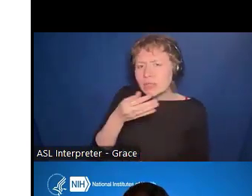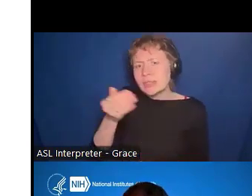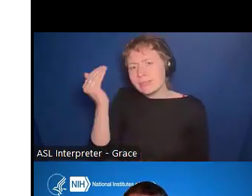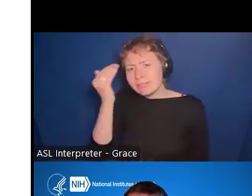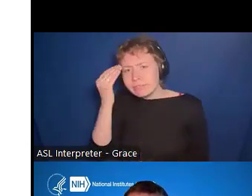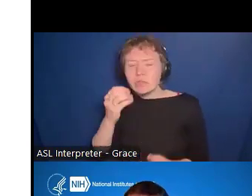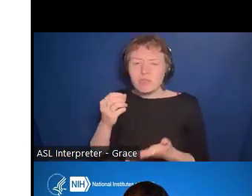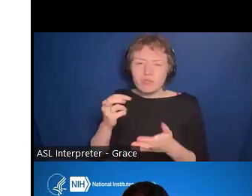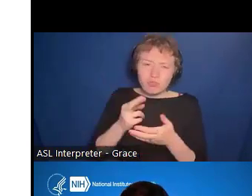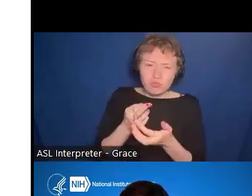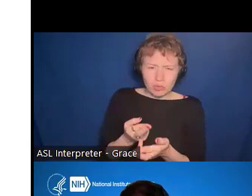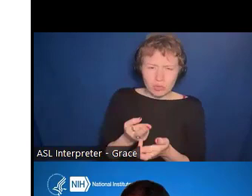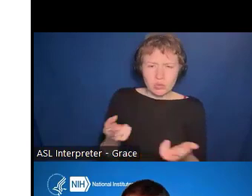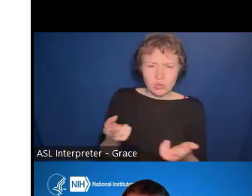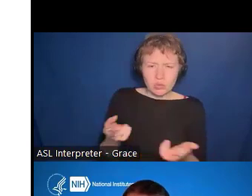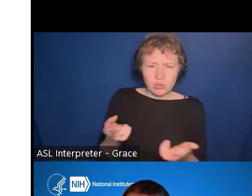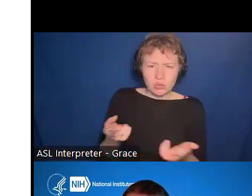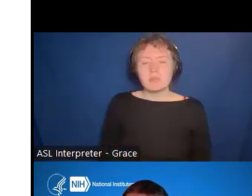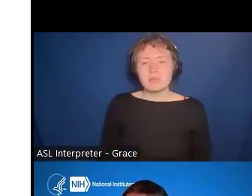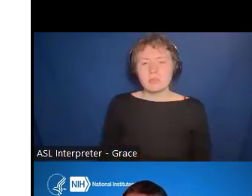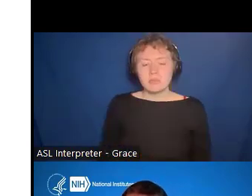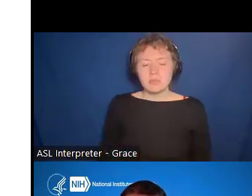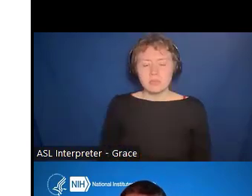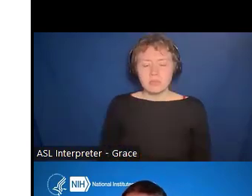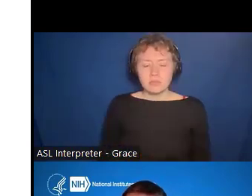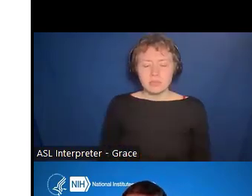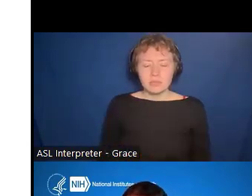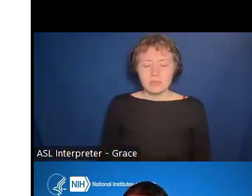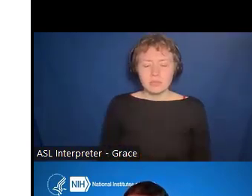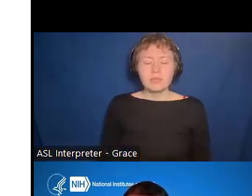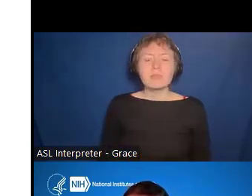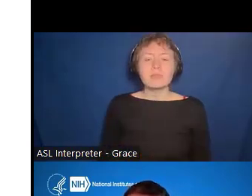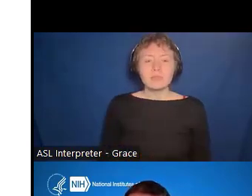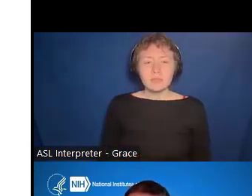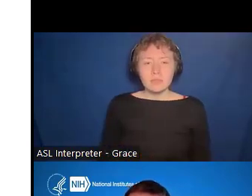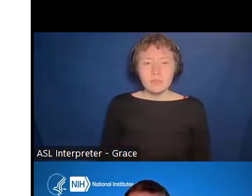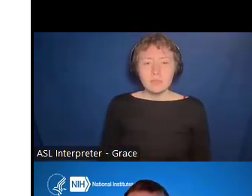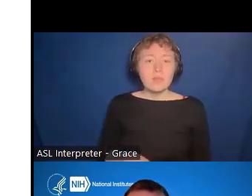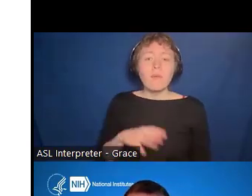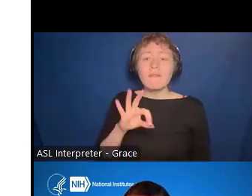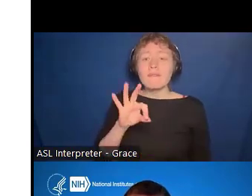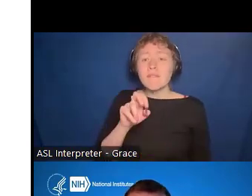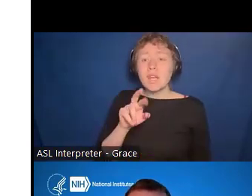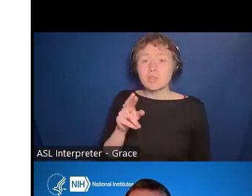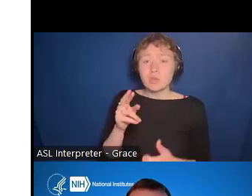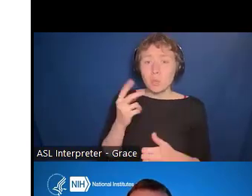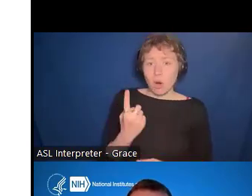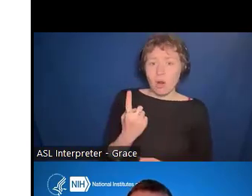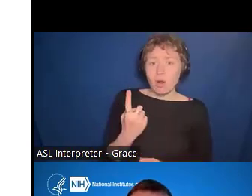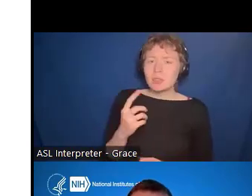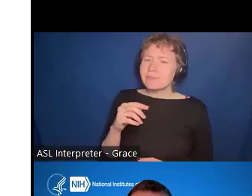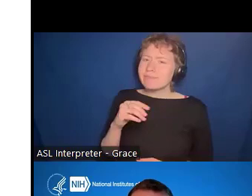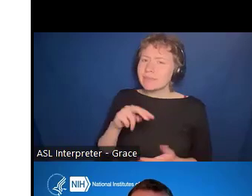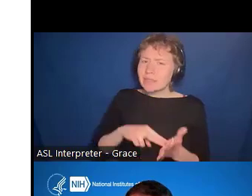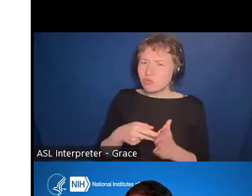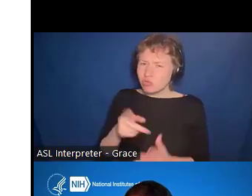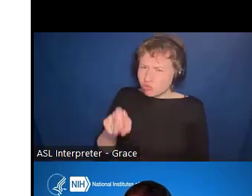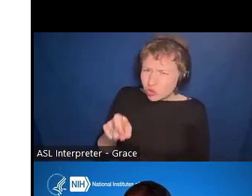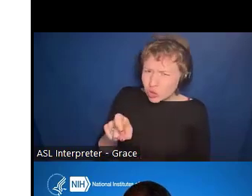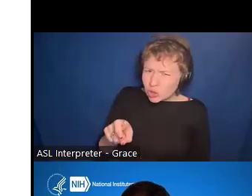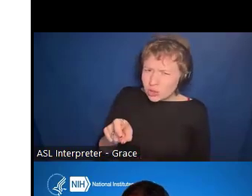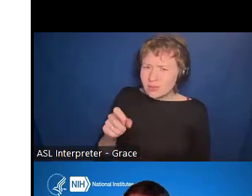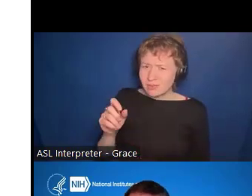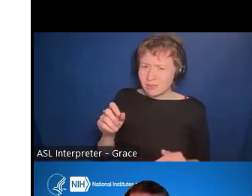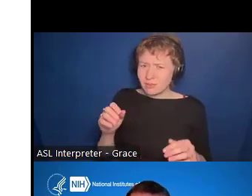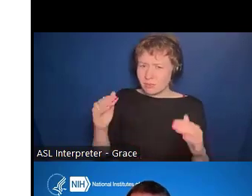environment. The way we like to think about this is factor 1 is, should it be done? Factor 2 is, can it be